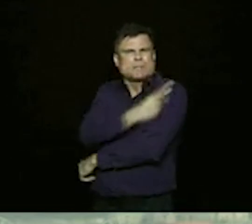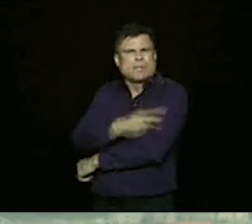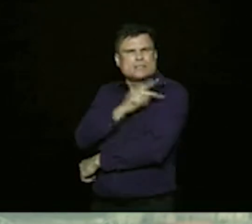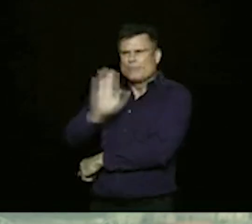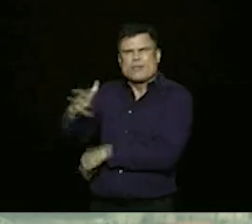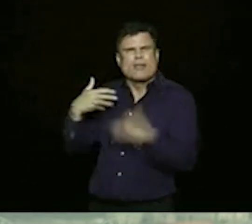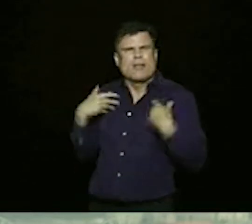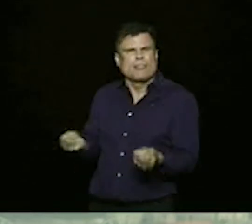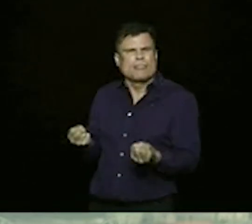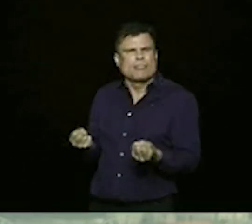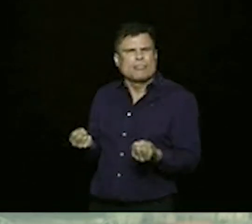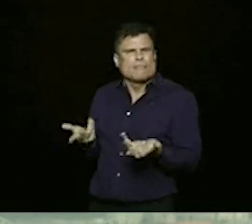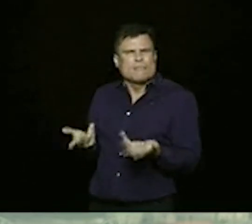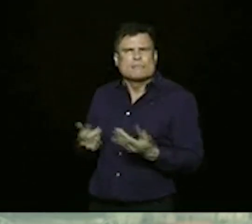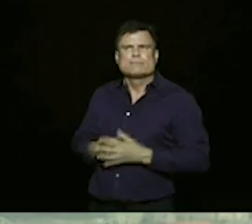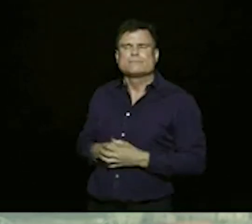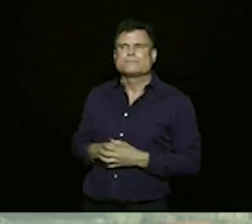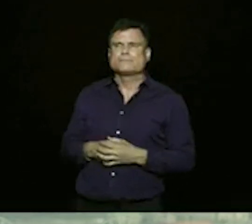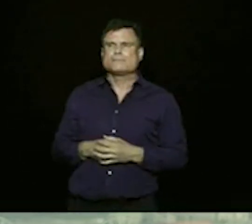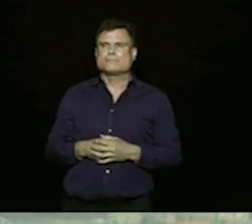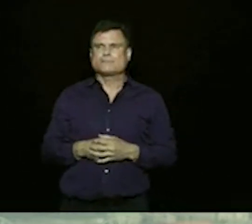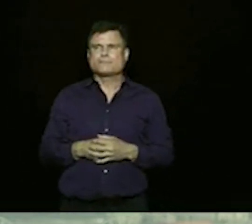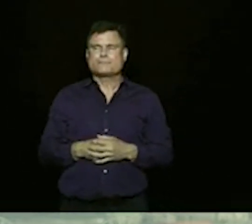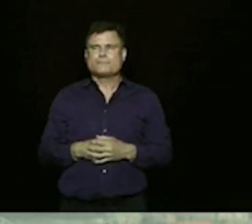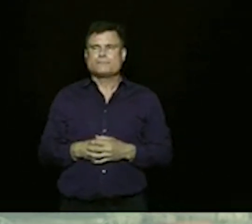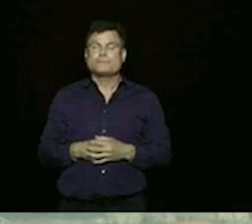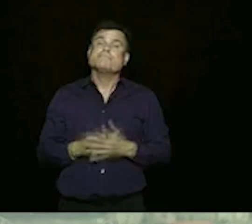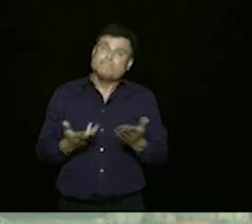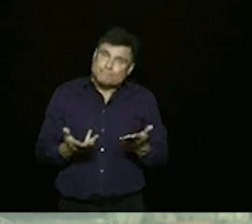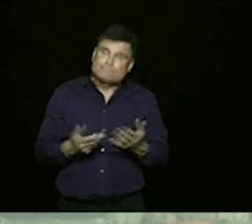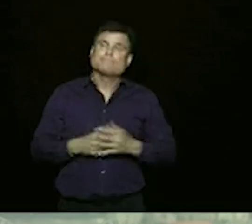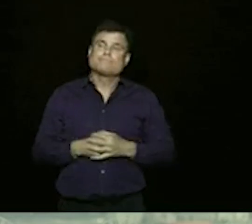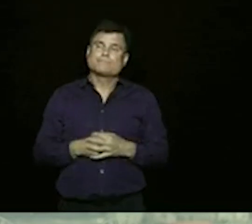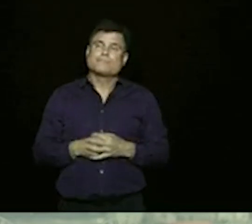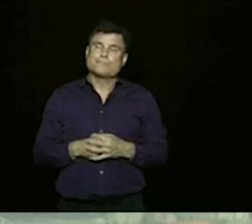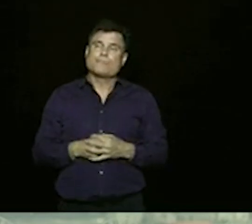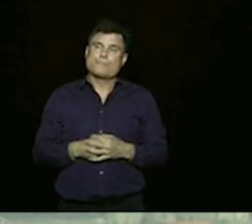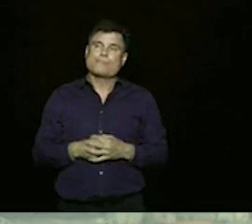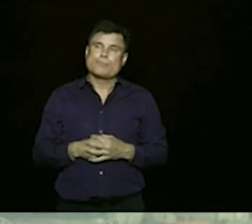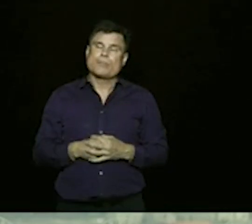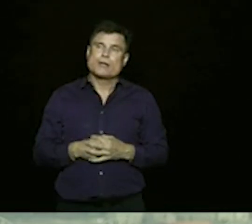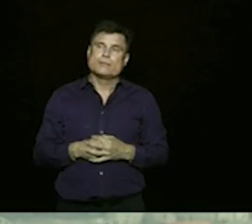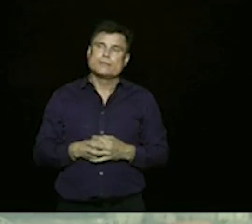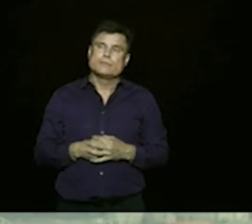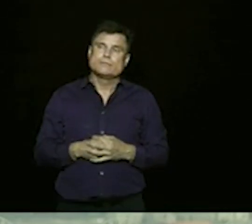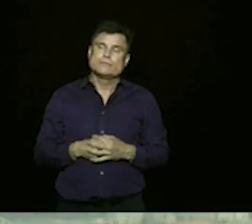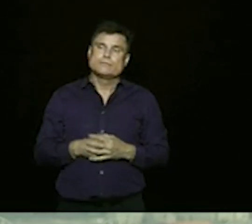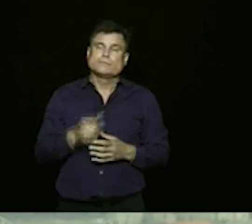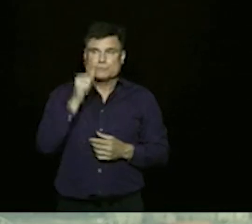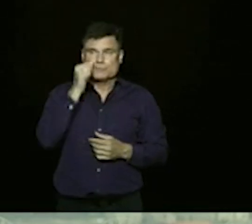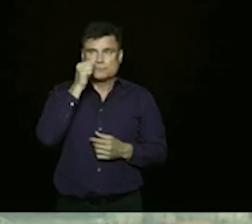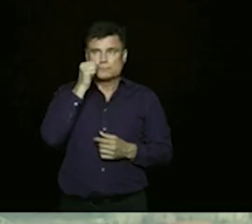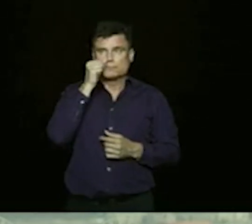we've seen other cases, and we talked about how we pursue other cases earlier. We've routinely done that